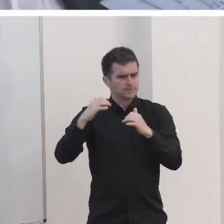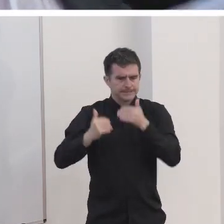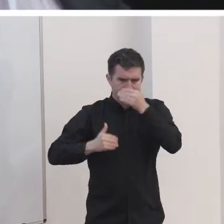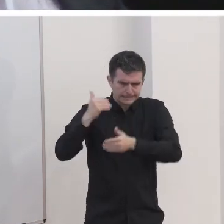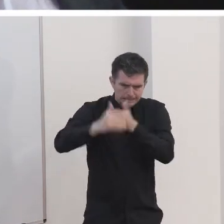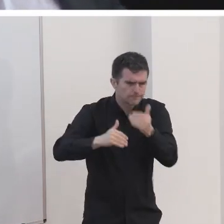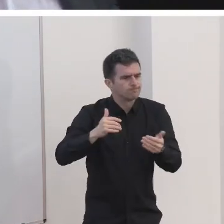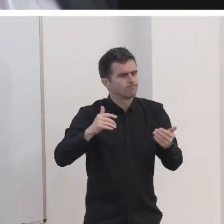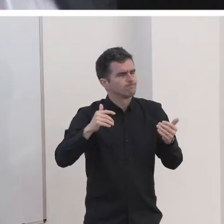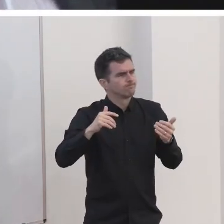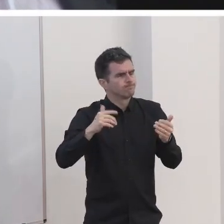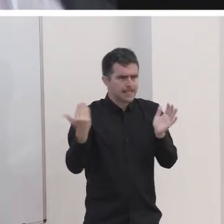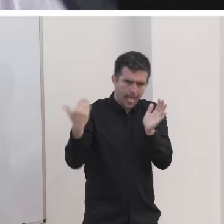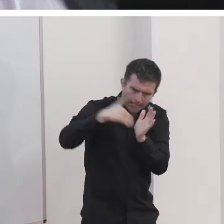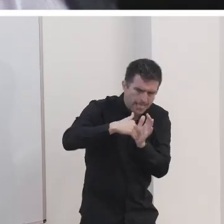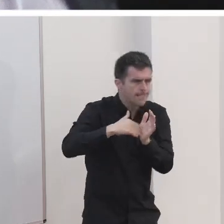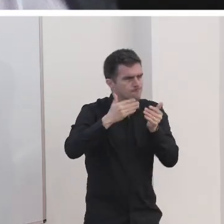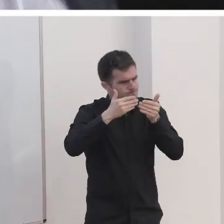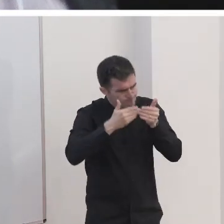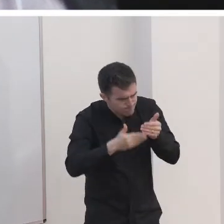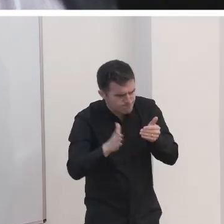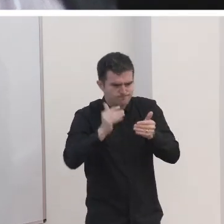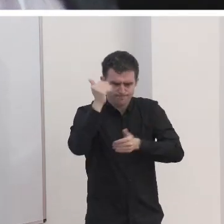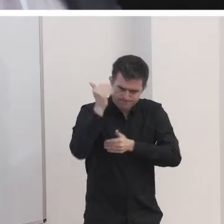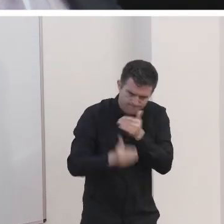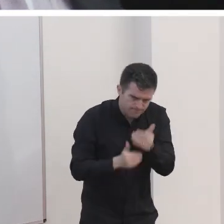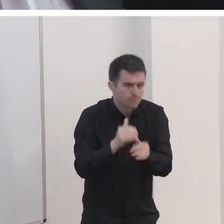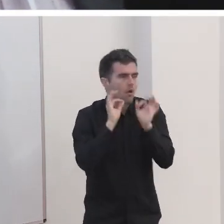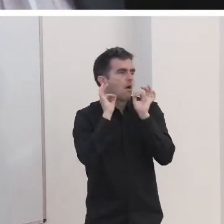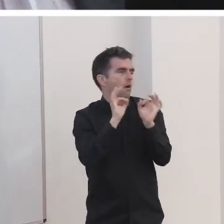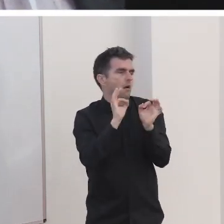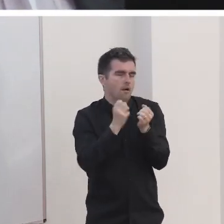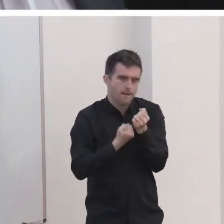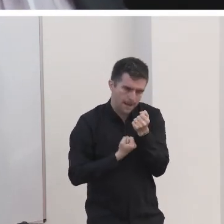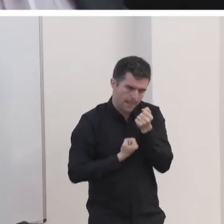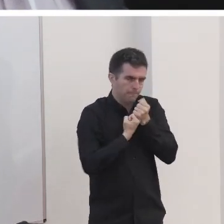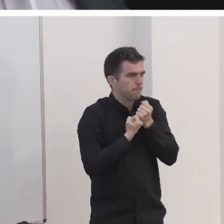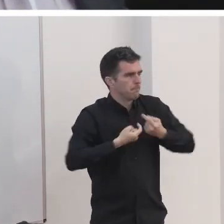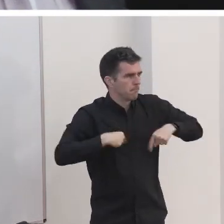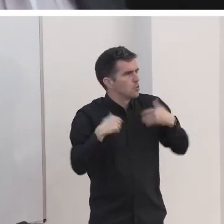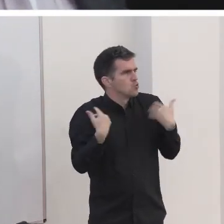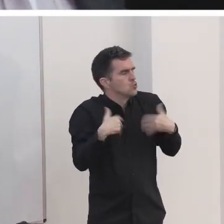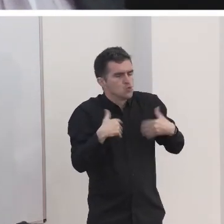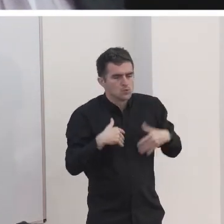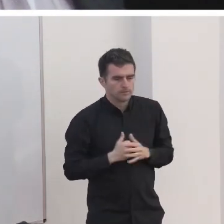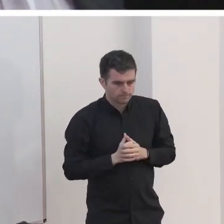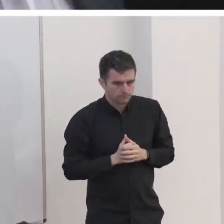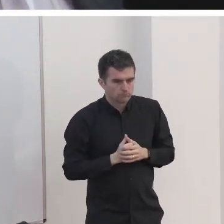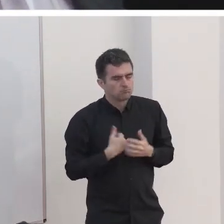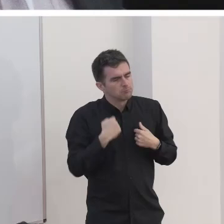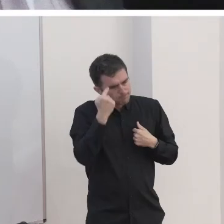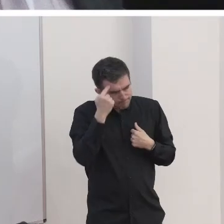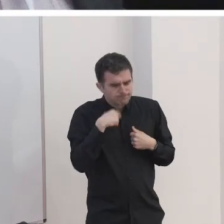the general view of how best we can be able to move is that most